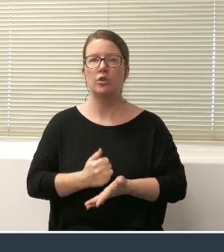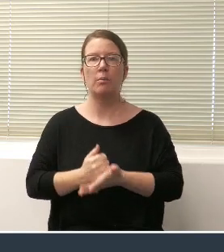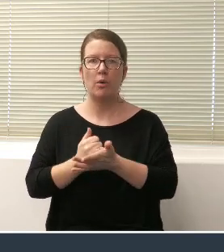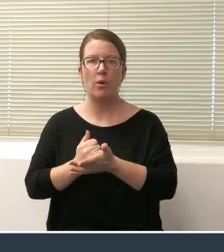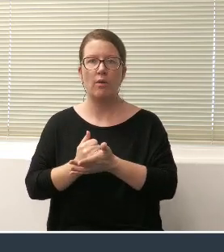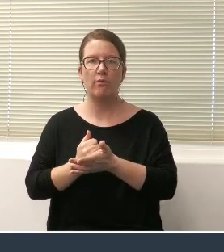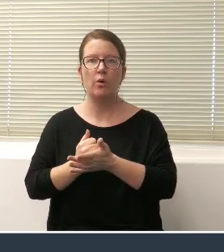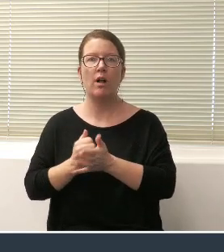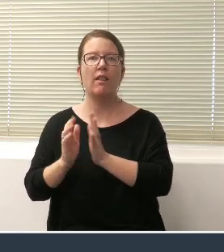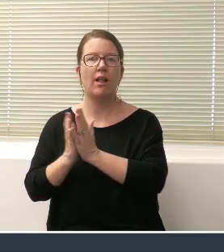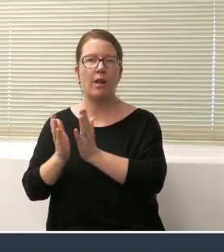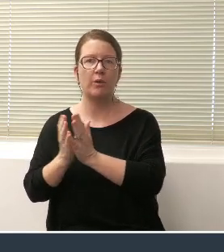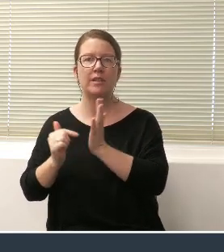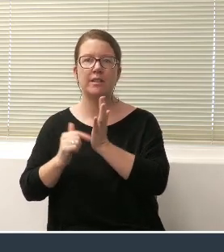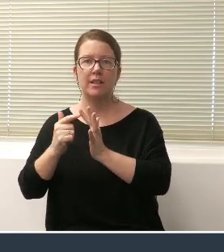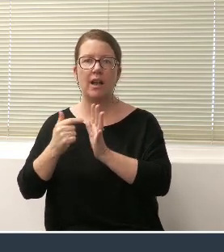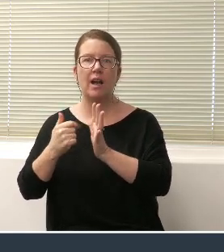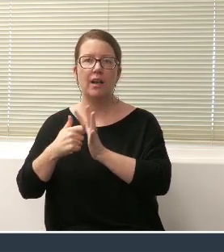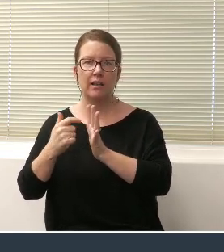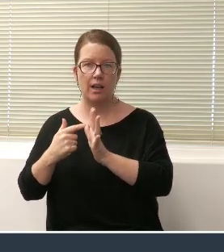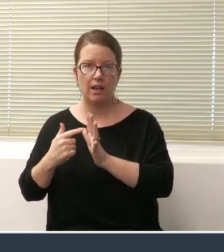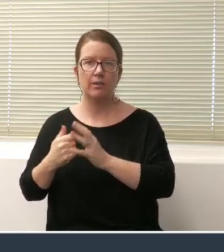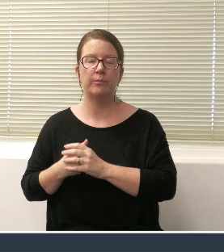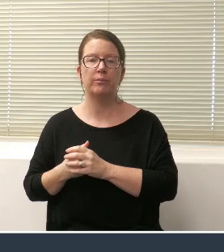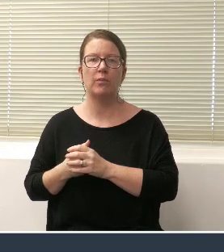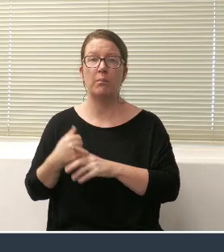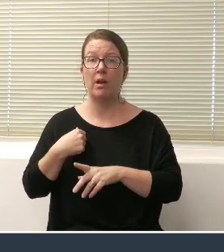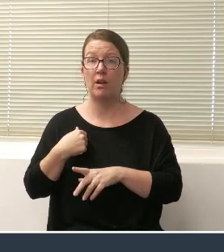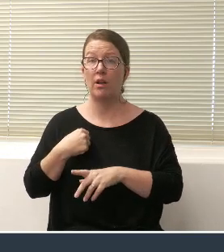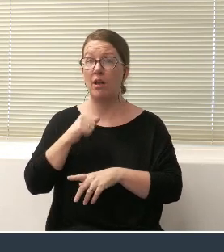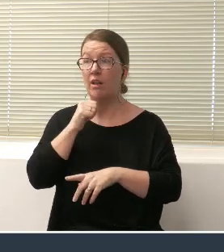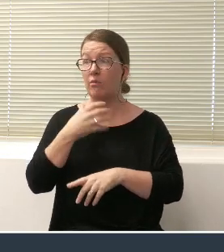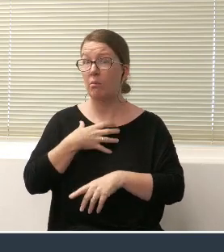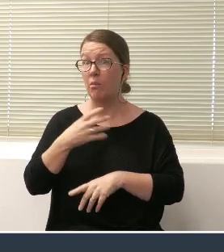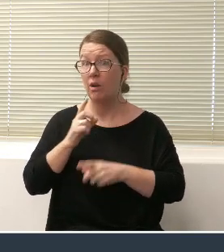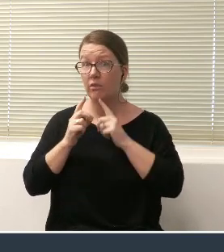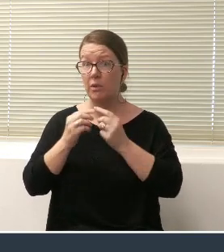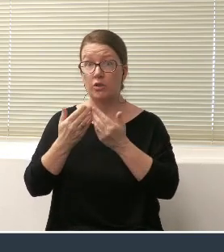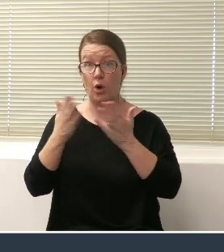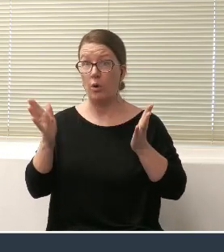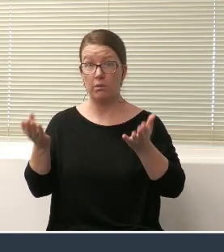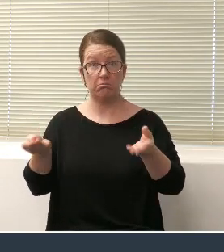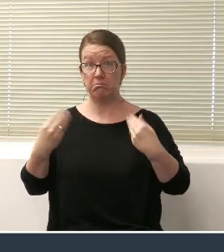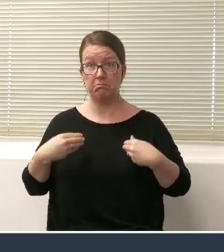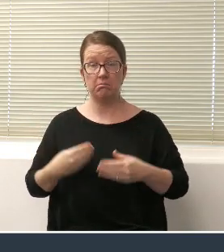support for Te Aka, but I'm open to all new information that may arrive between now and then later on.